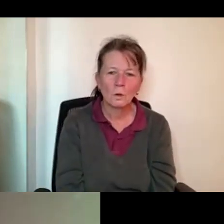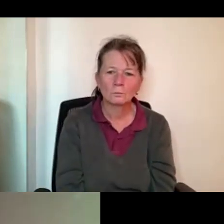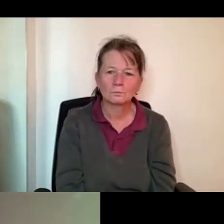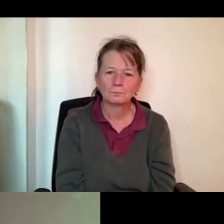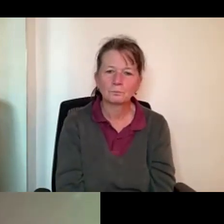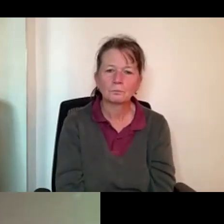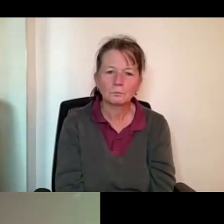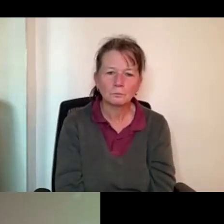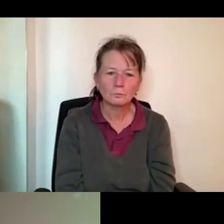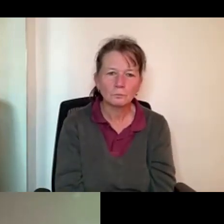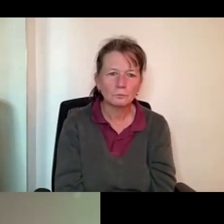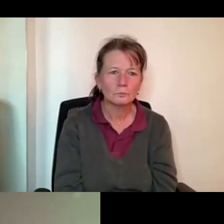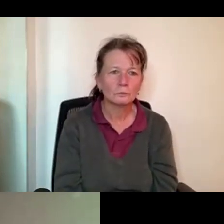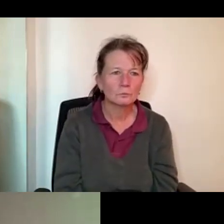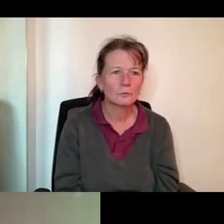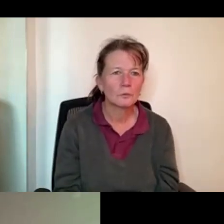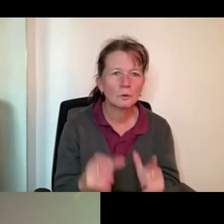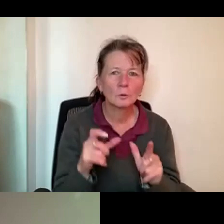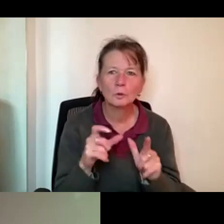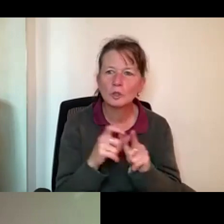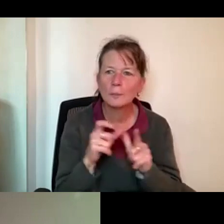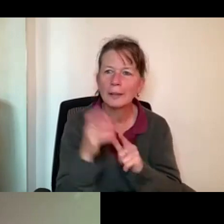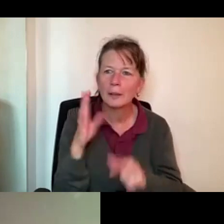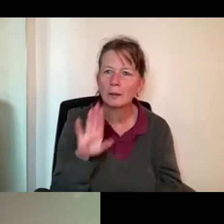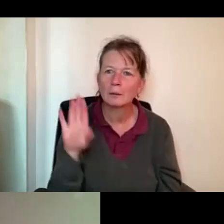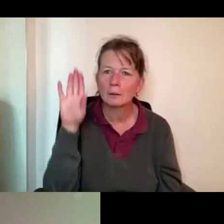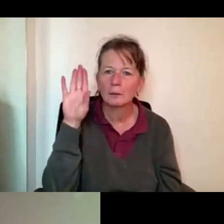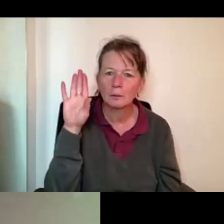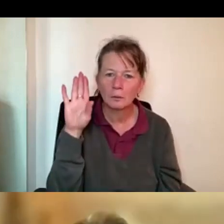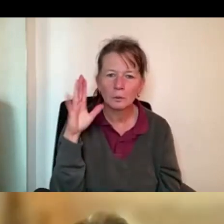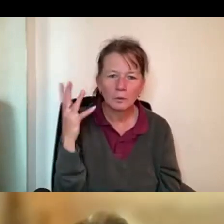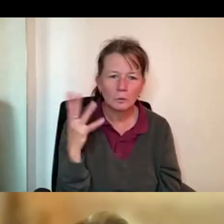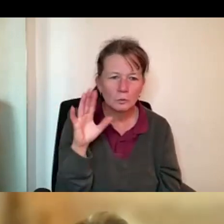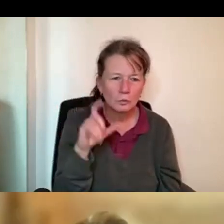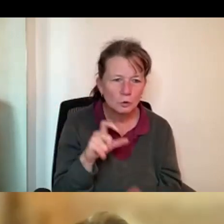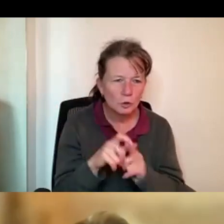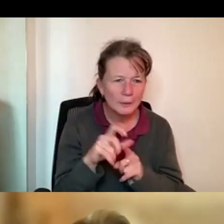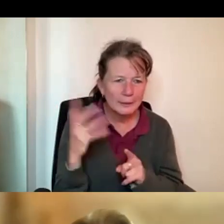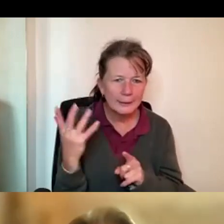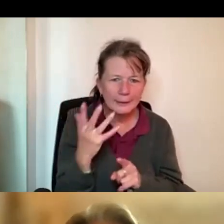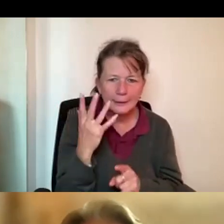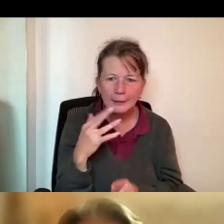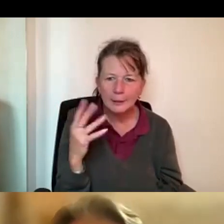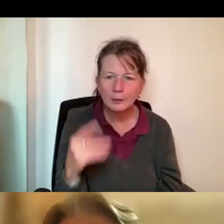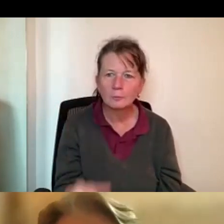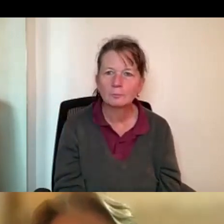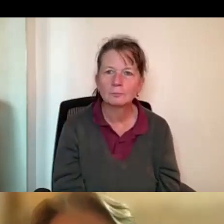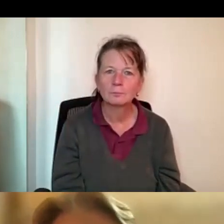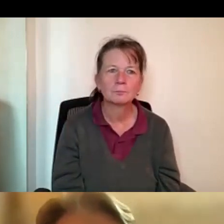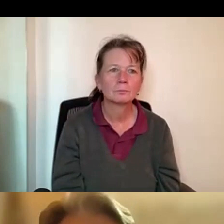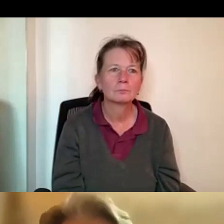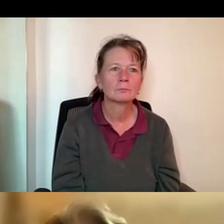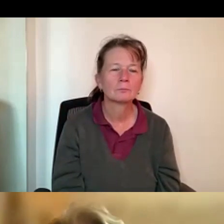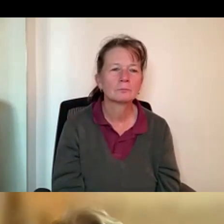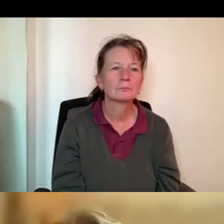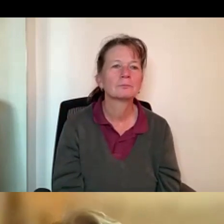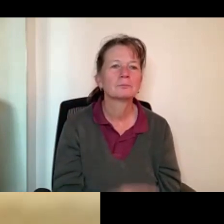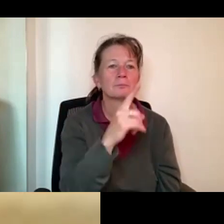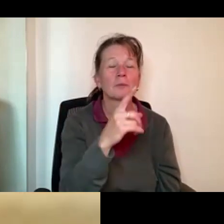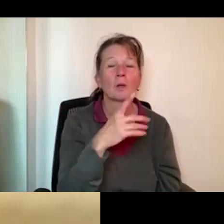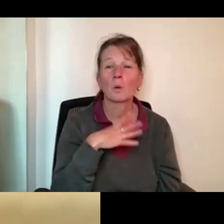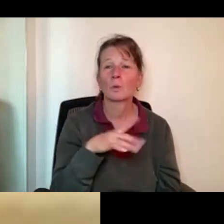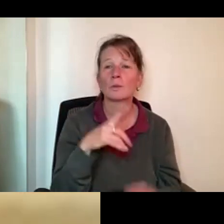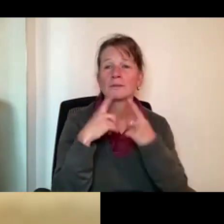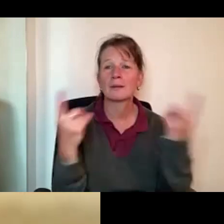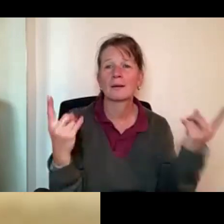Dominic has his hand up. Hi, Dominic. Oh, hello. Yes, I mean, I just wanted to say how